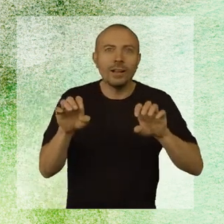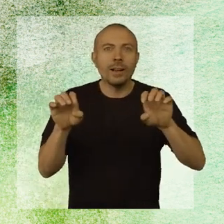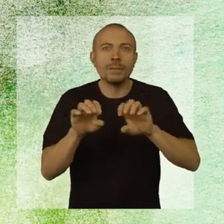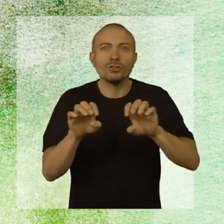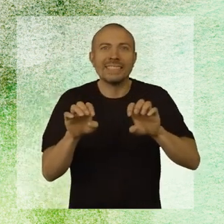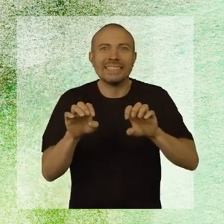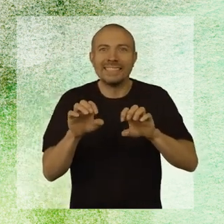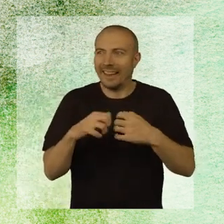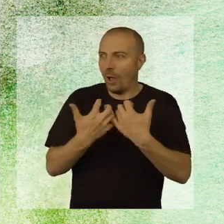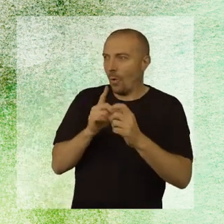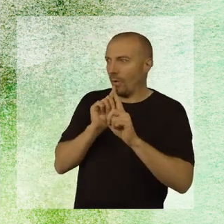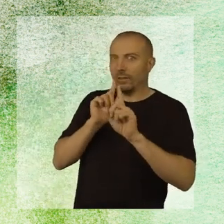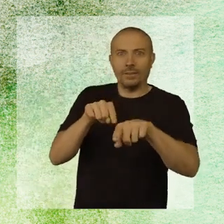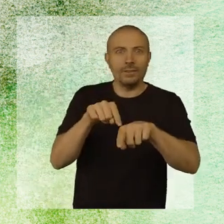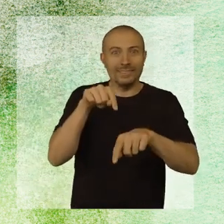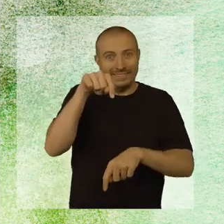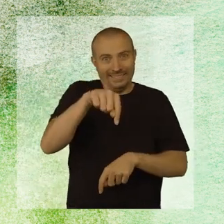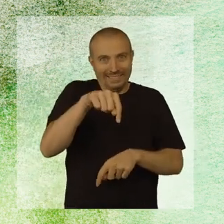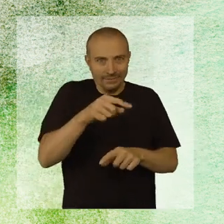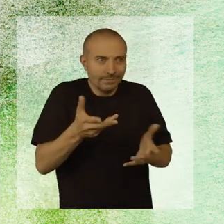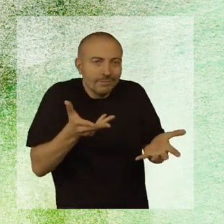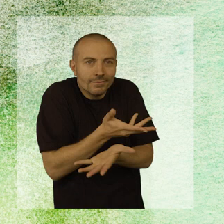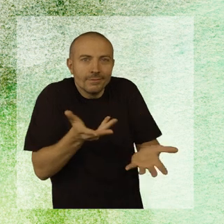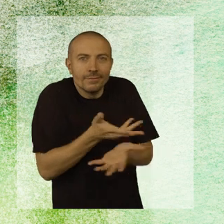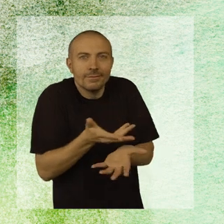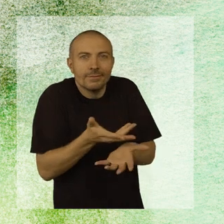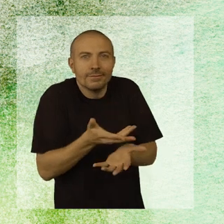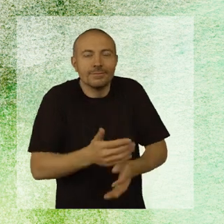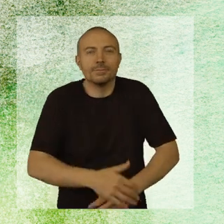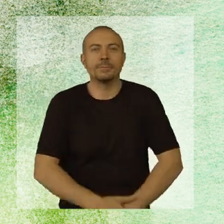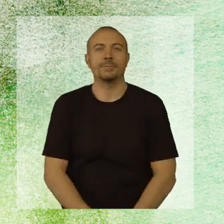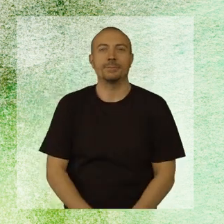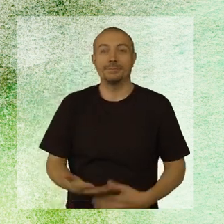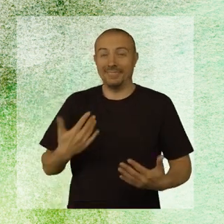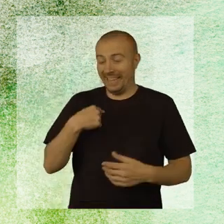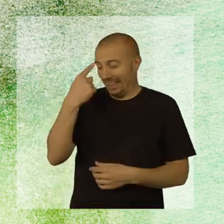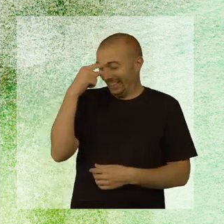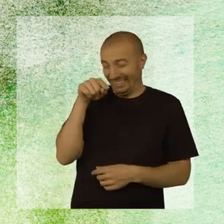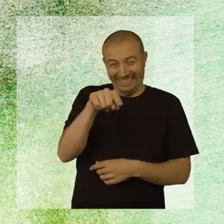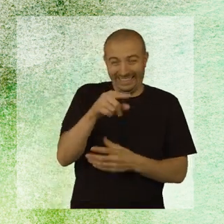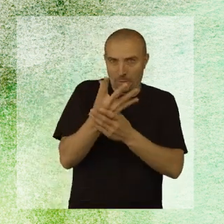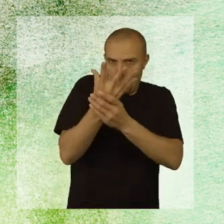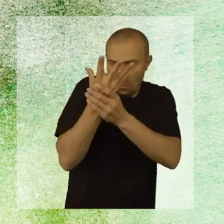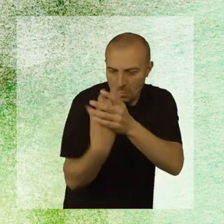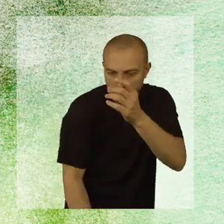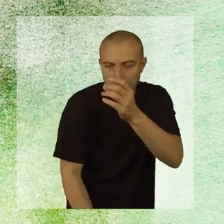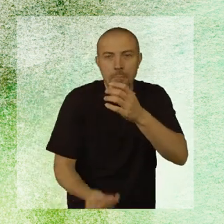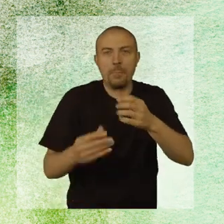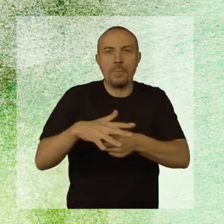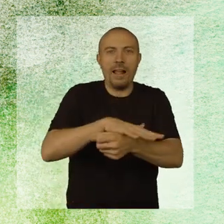react, not react, but in an emergency. So I think there's a